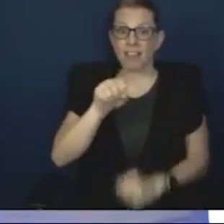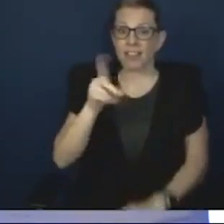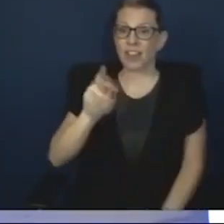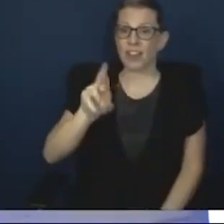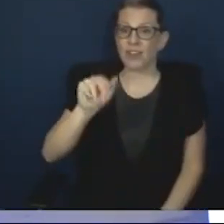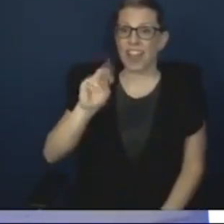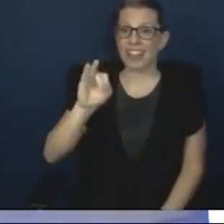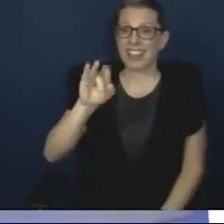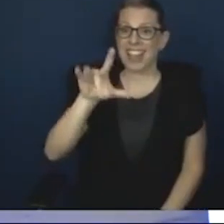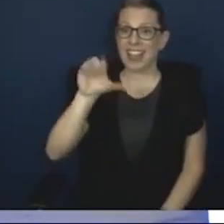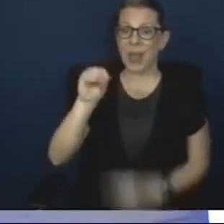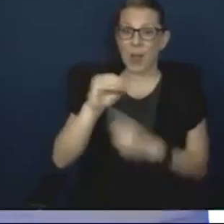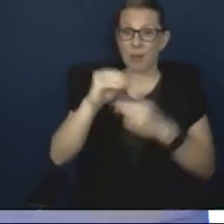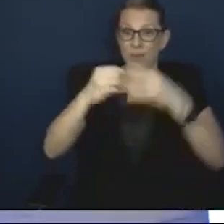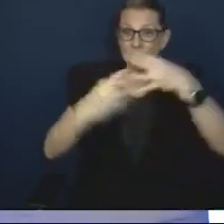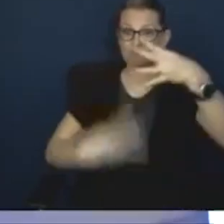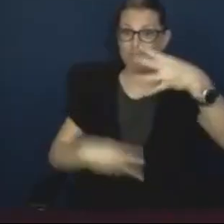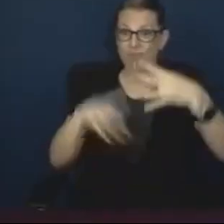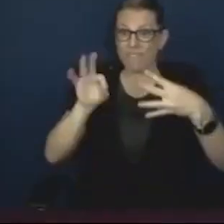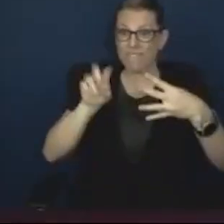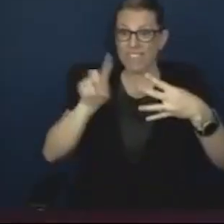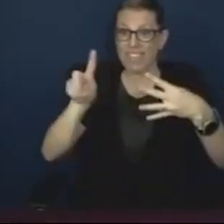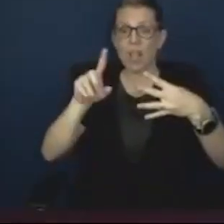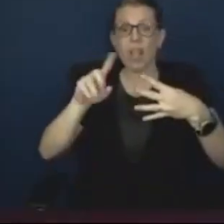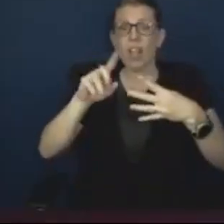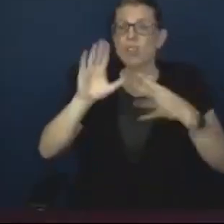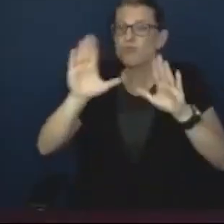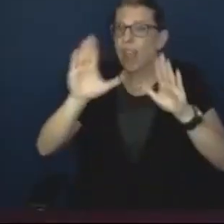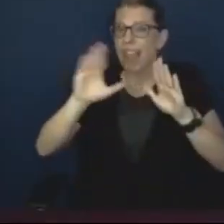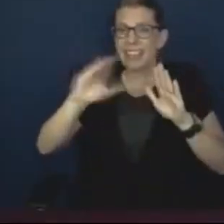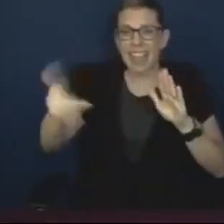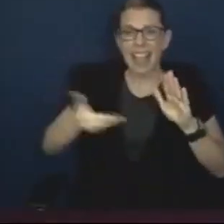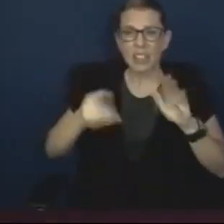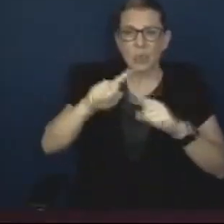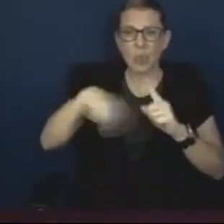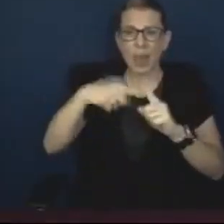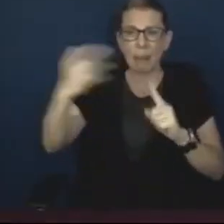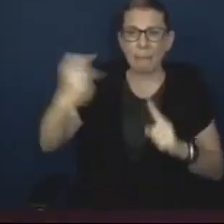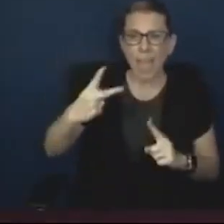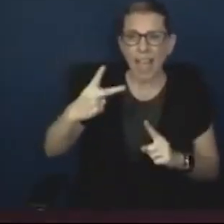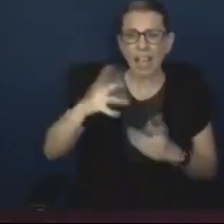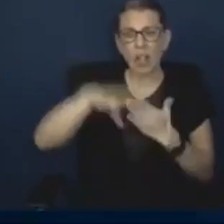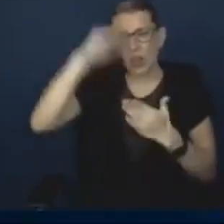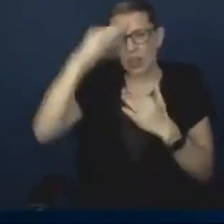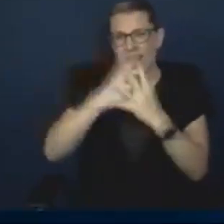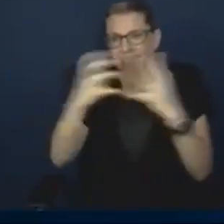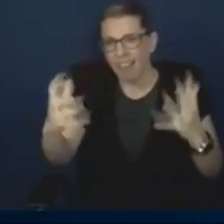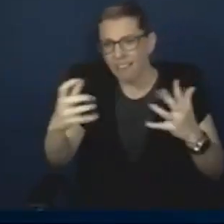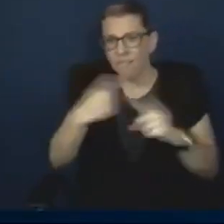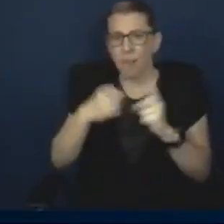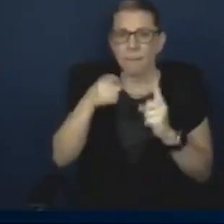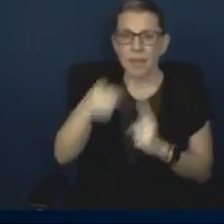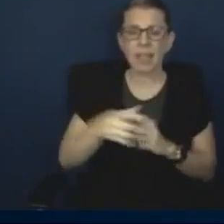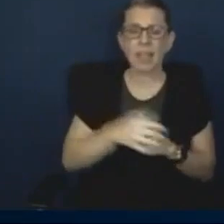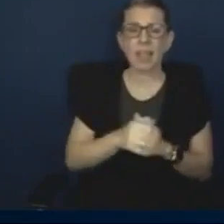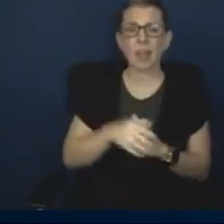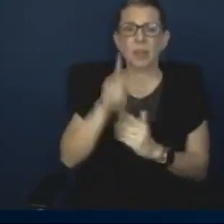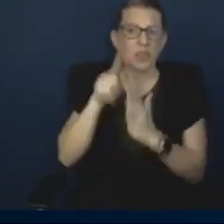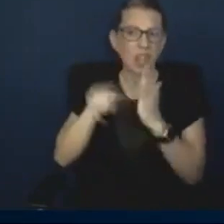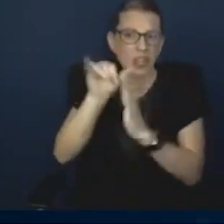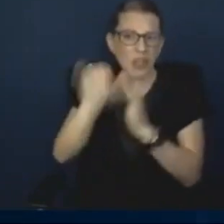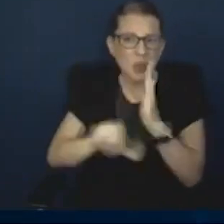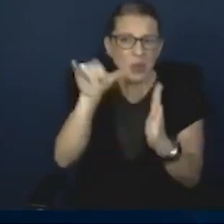guest. When's he coming back? We learned so much from him. We're going to check out his YouTube channel